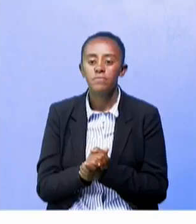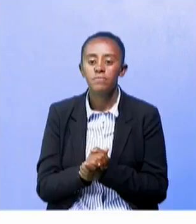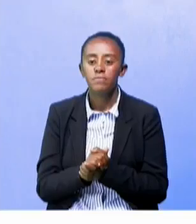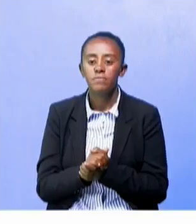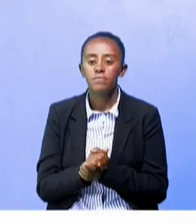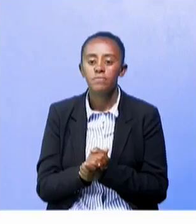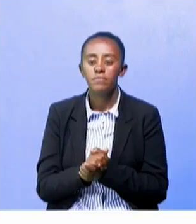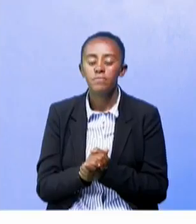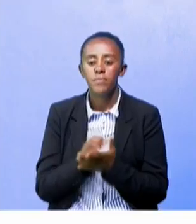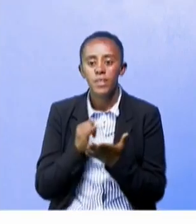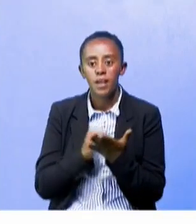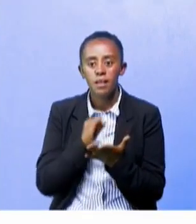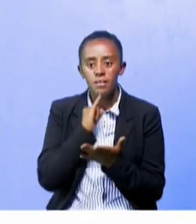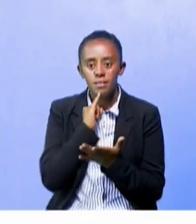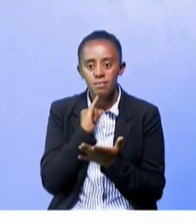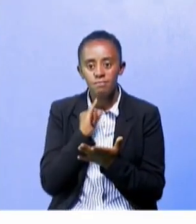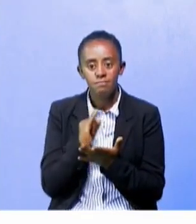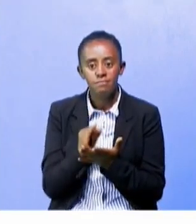It is